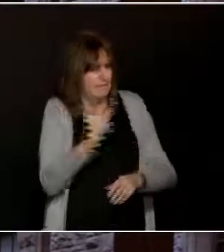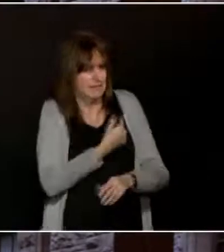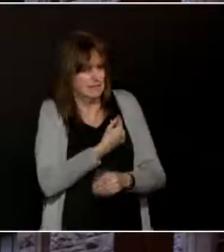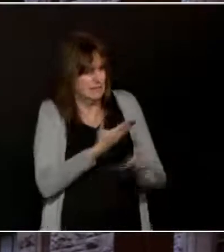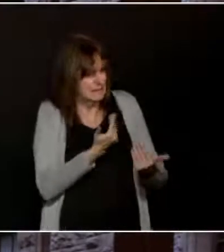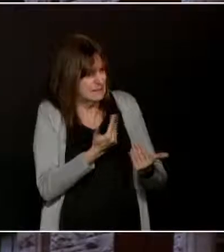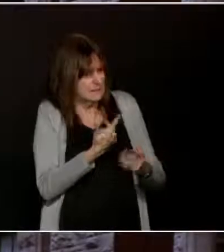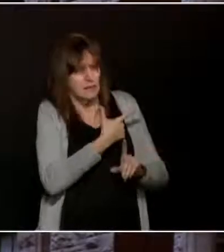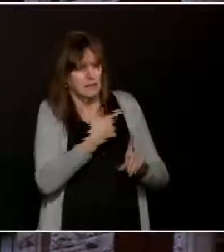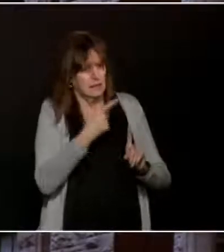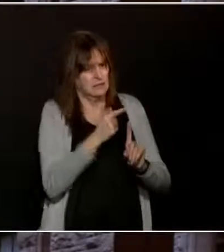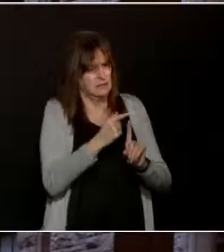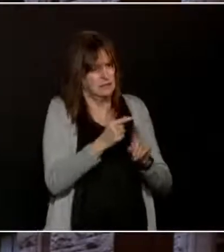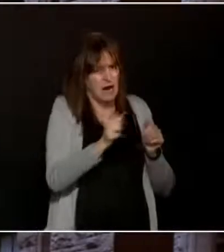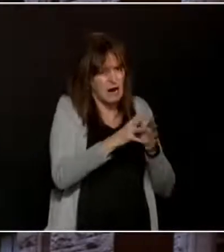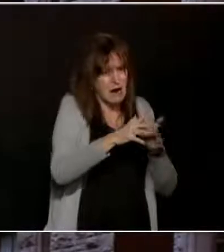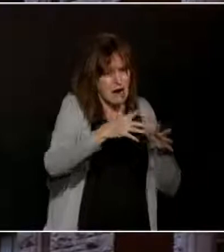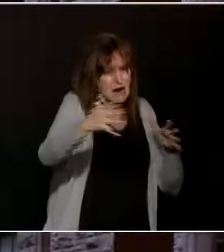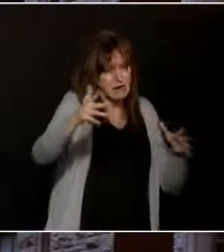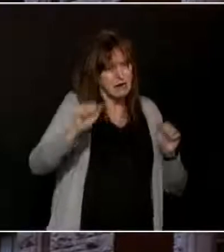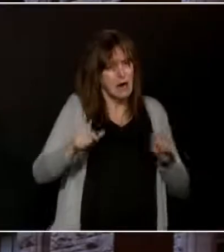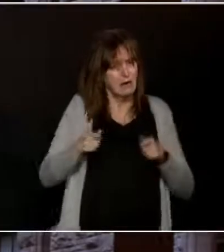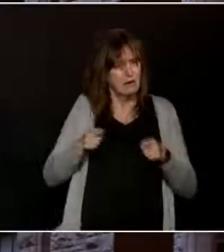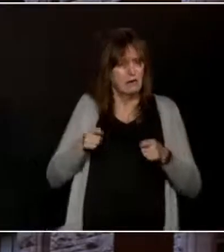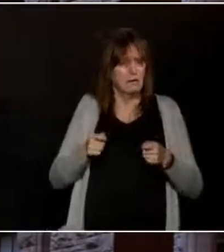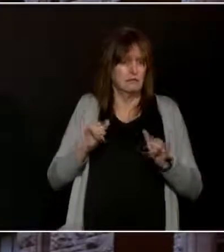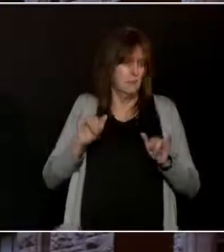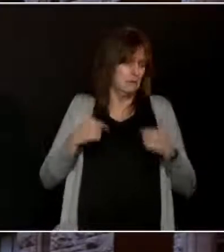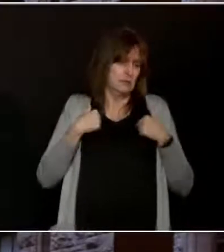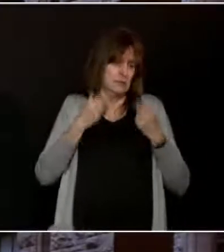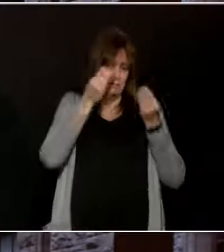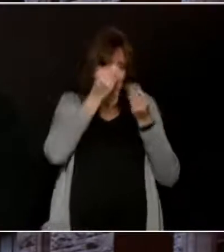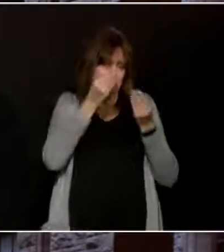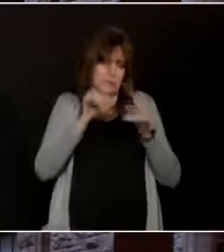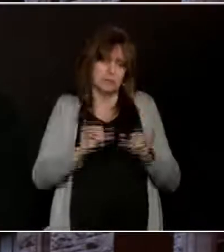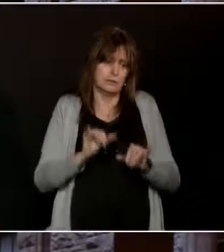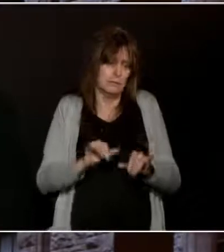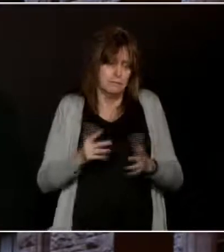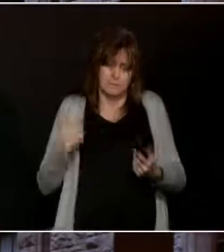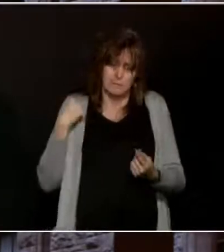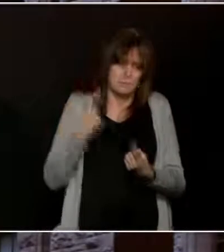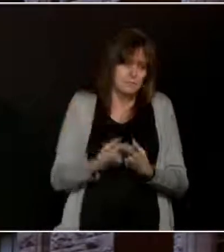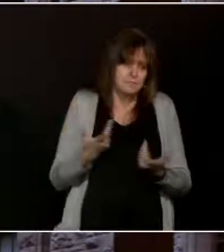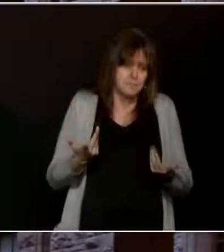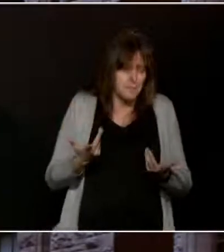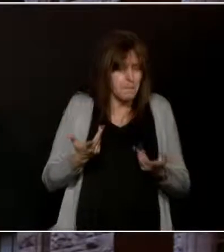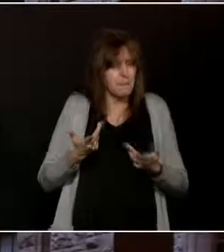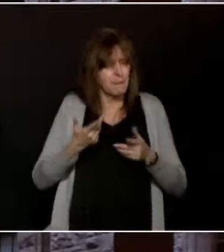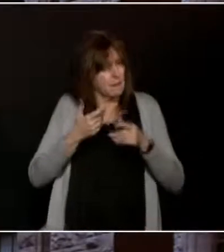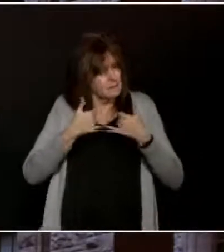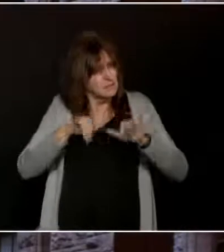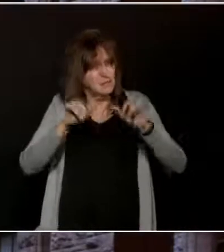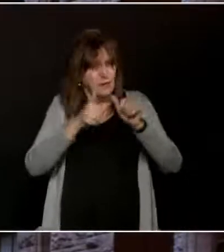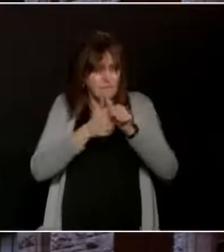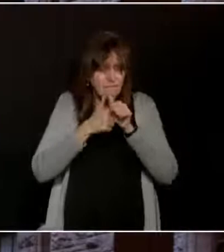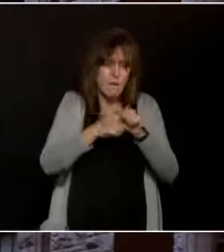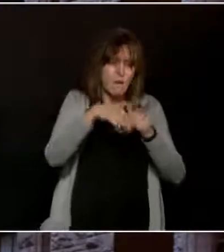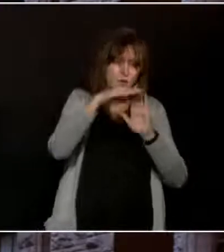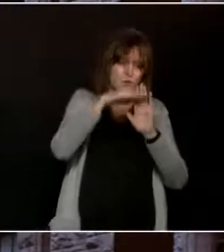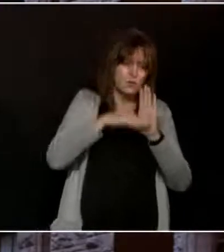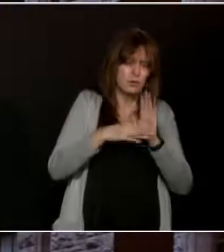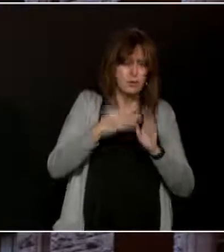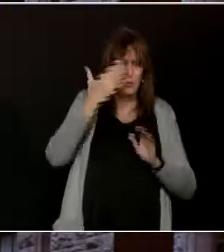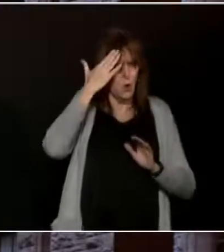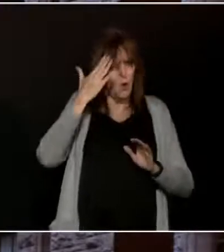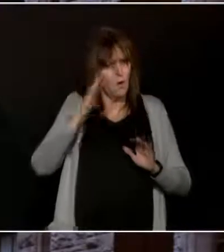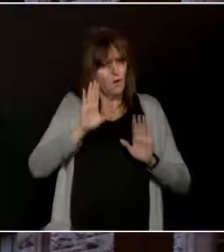So that's our messaging. Stay consistent. Be aware of what your limitations are, but be very concerned